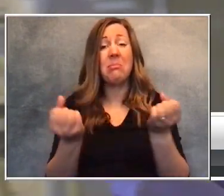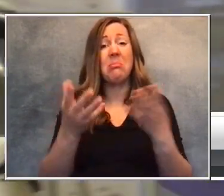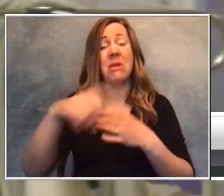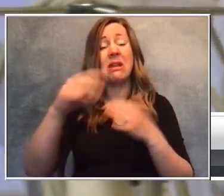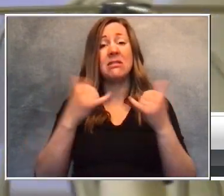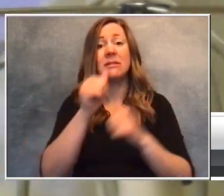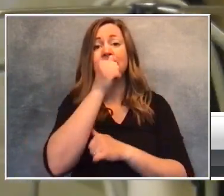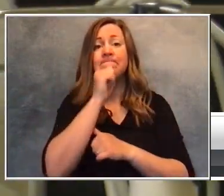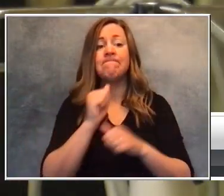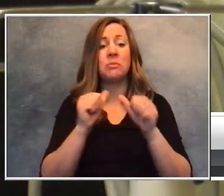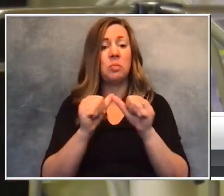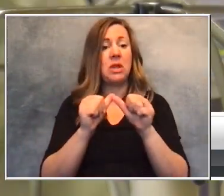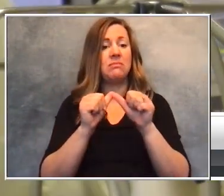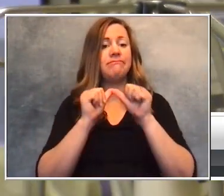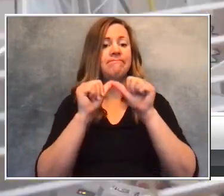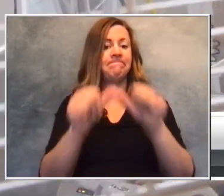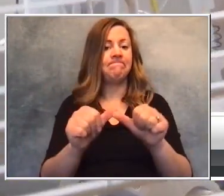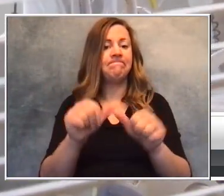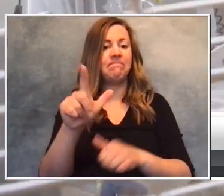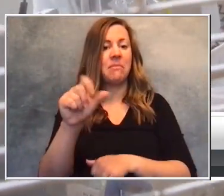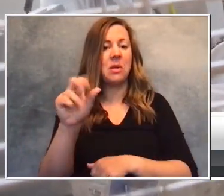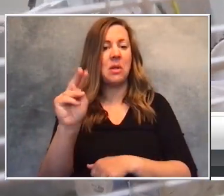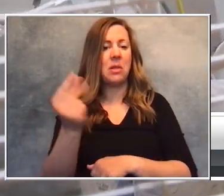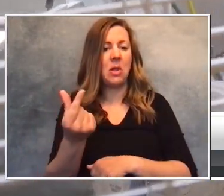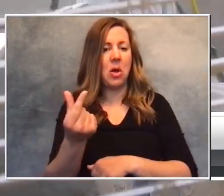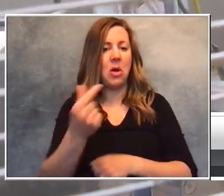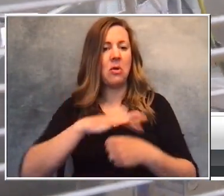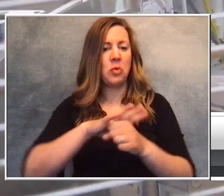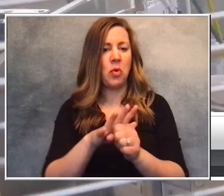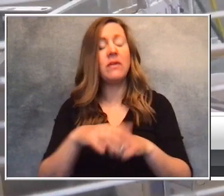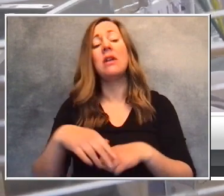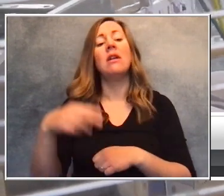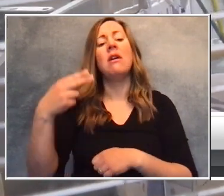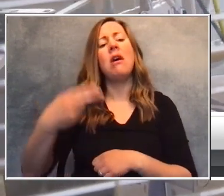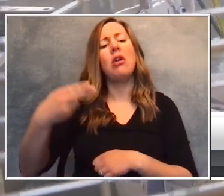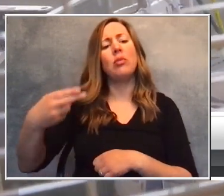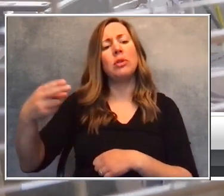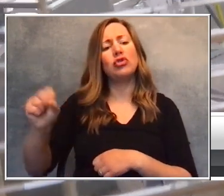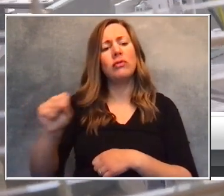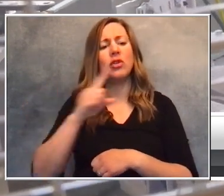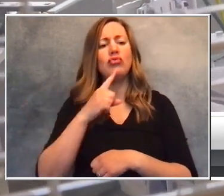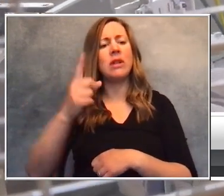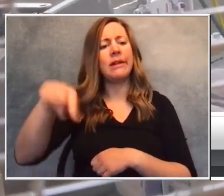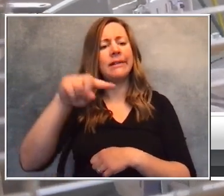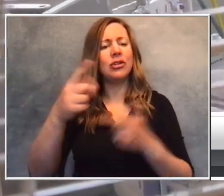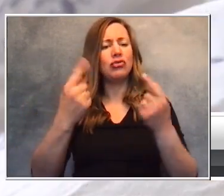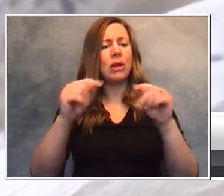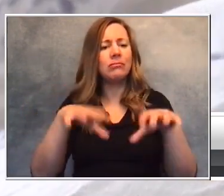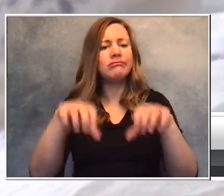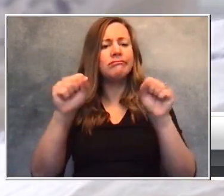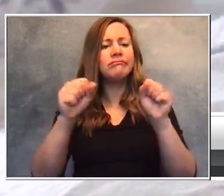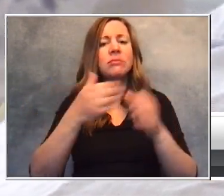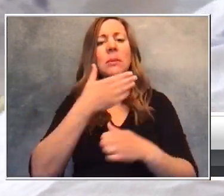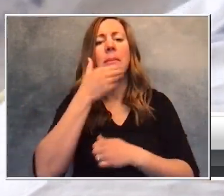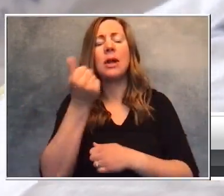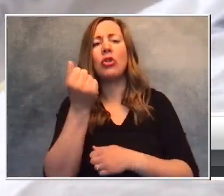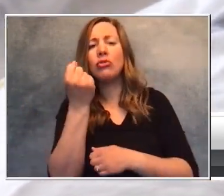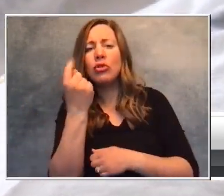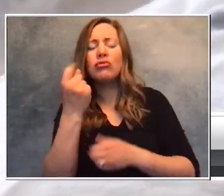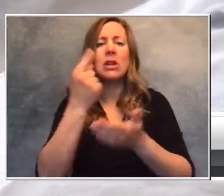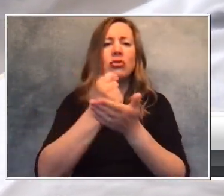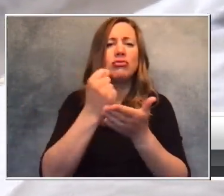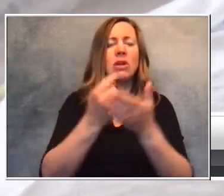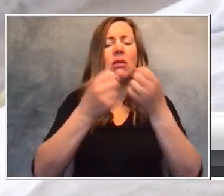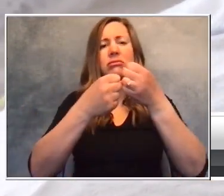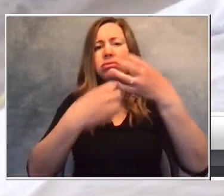COVID. Health and Human Services has been in the forefront of trying to better understand and treat the numerous insidious side effects of